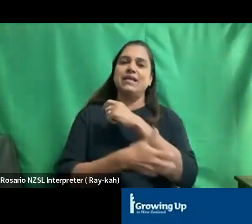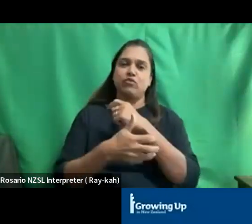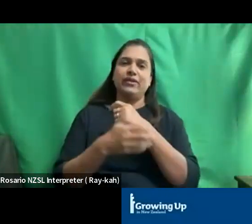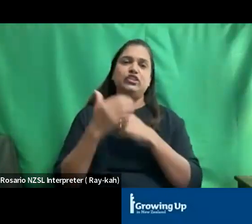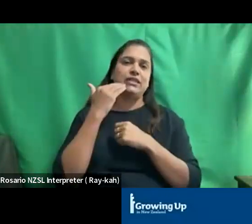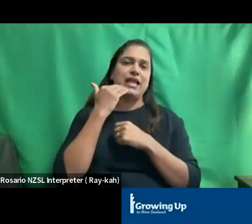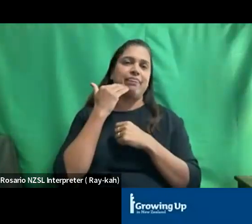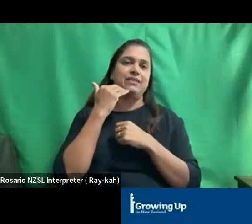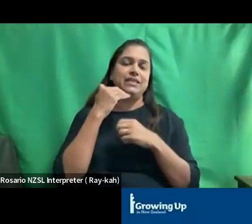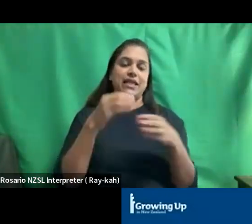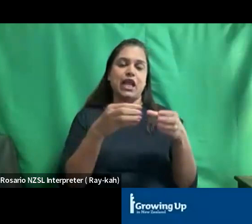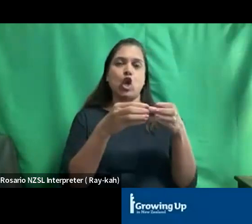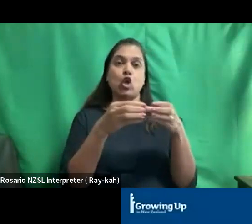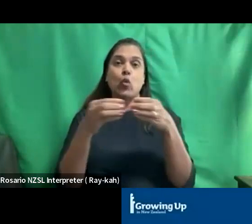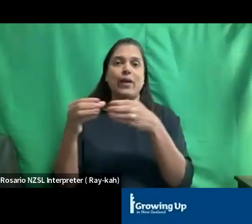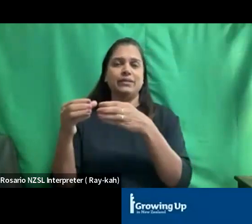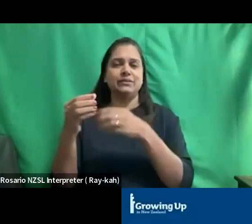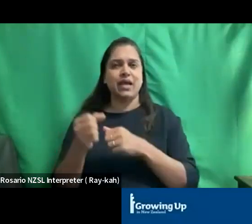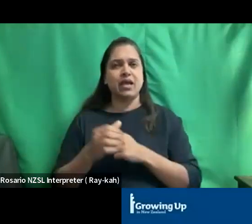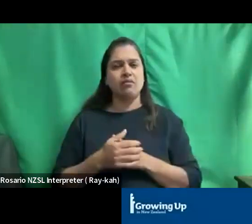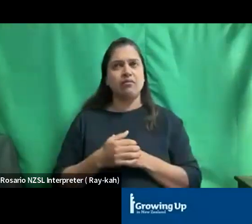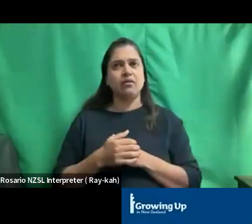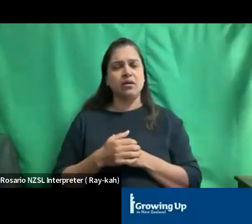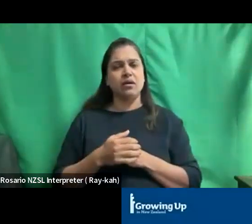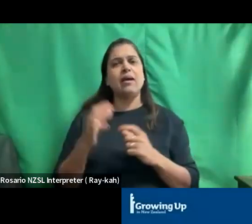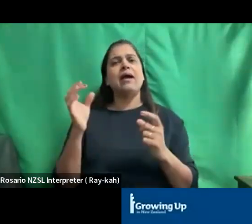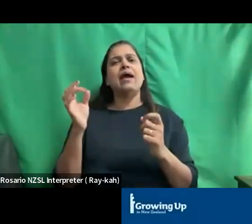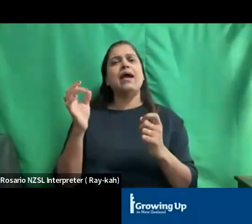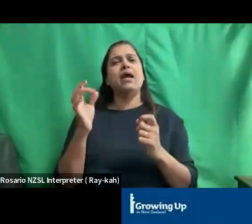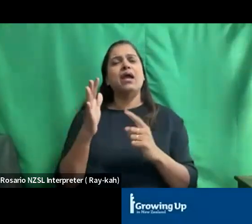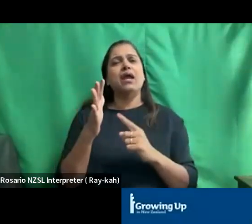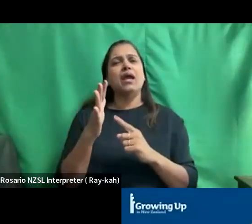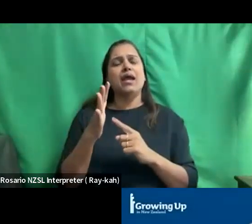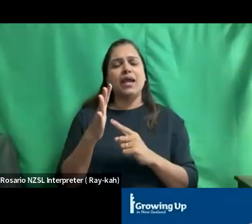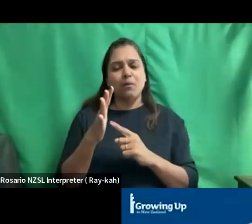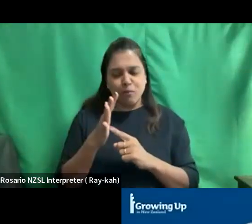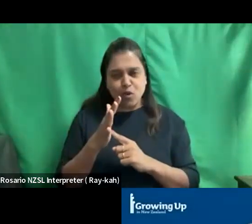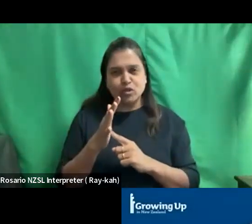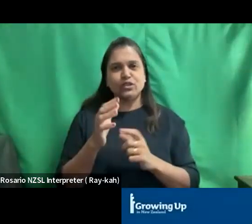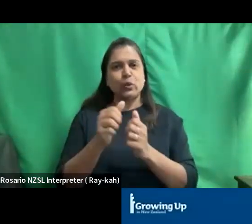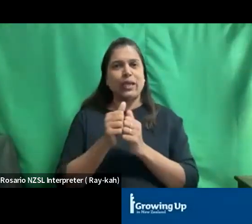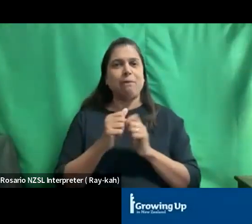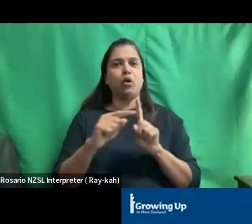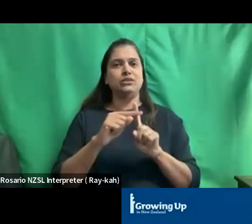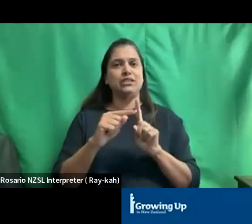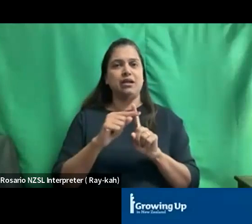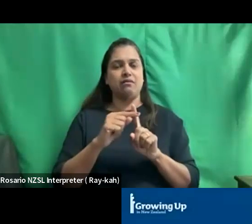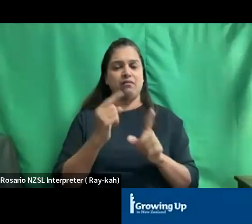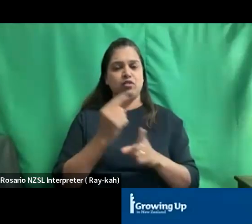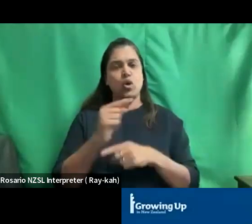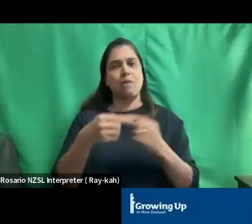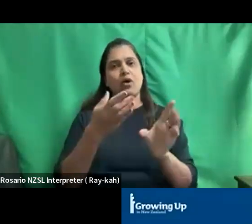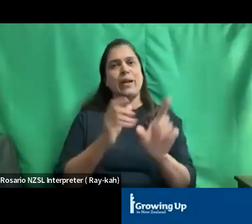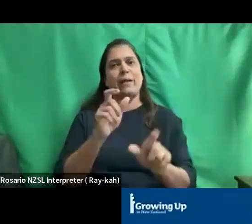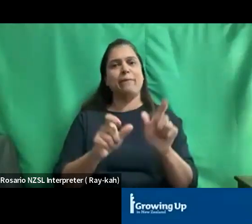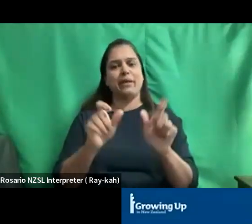groupings. And I think it's really important to be positive when we talk about our young people's mental health and well-being, because we know